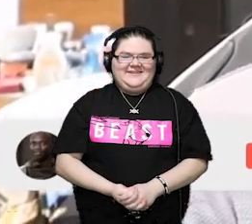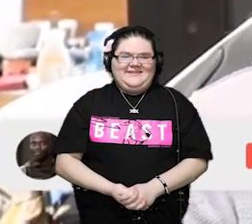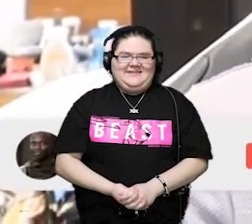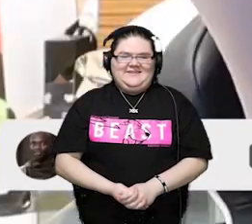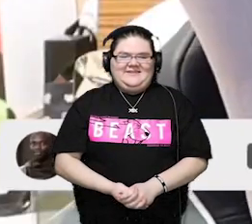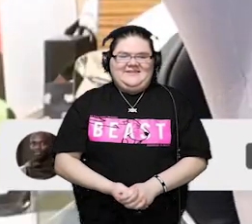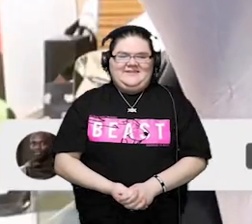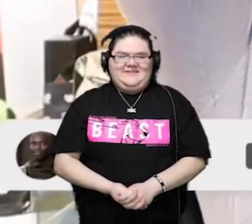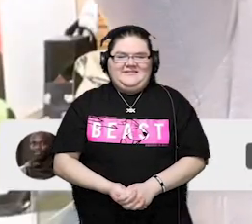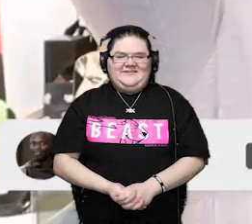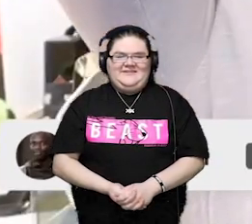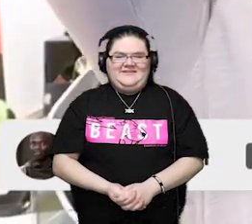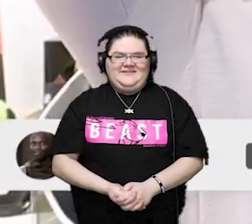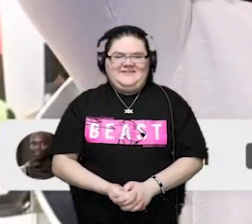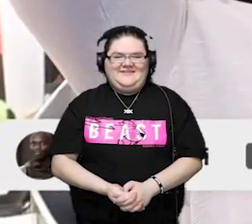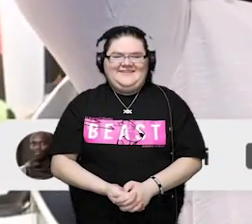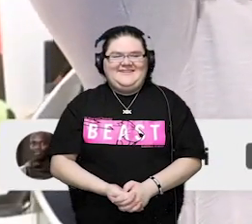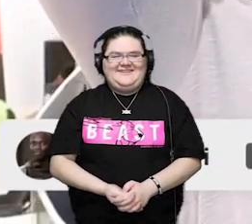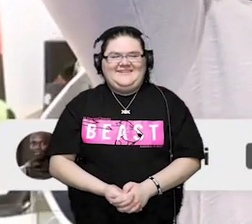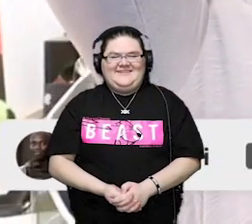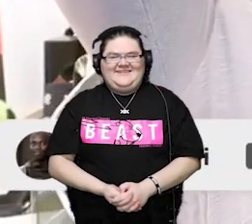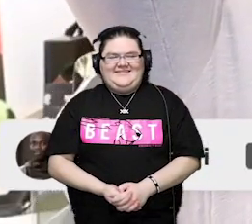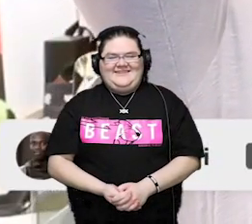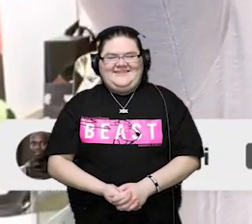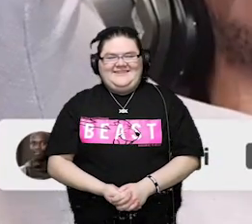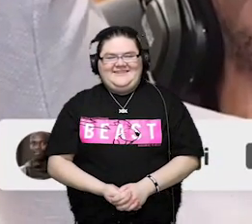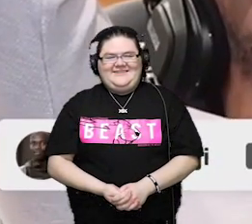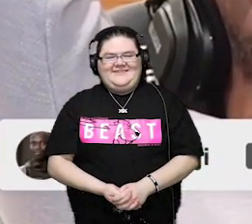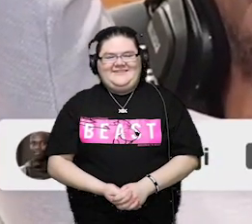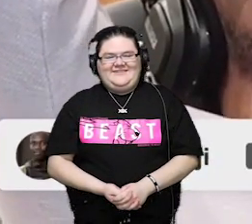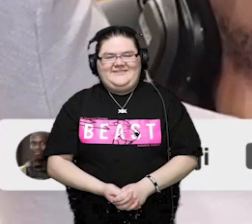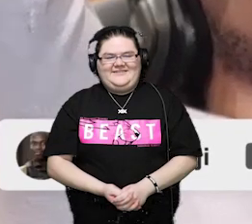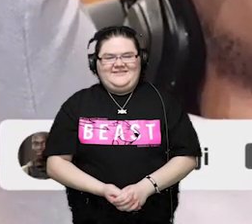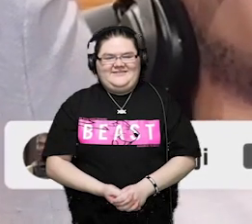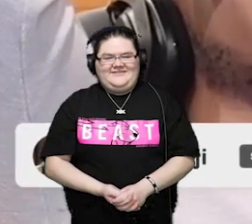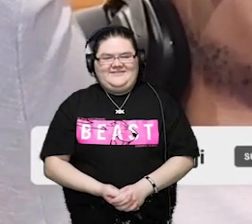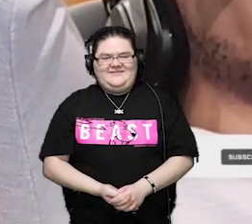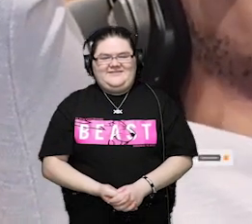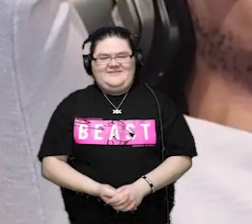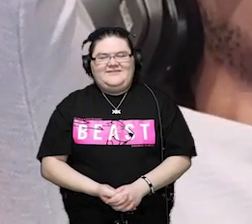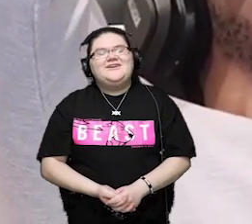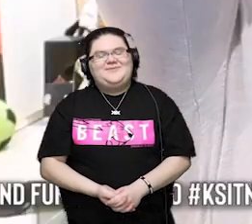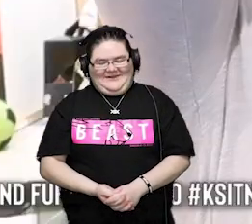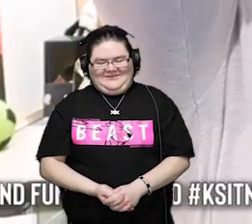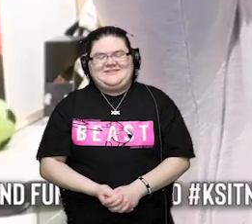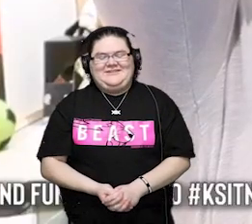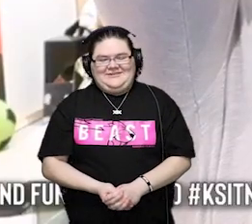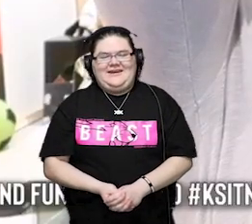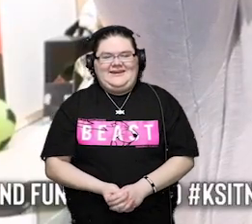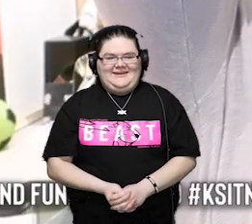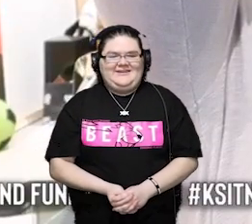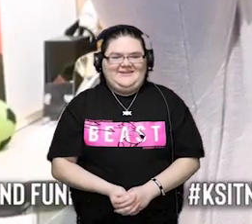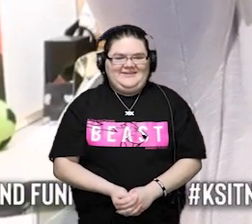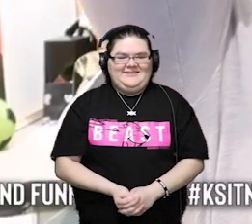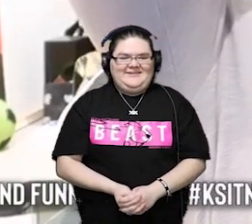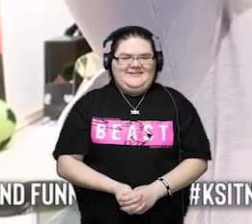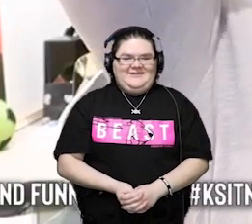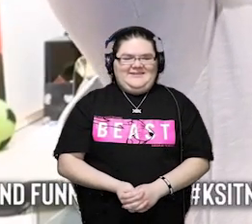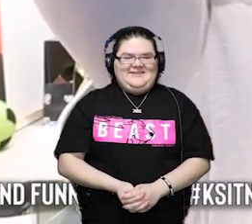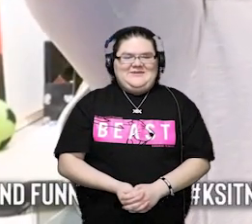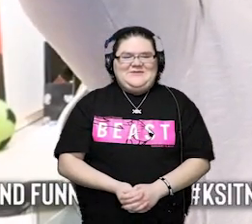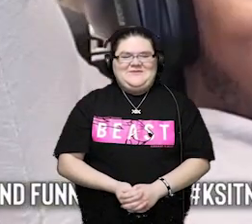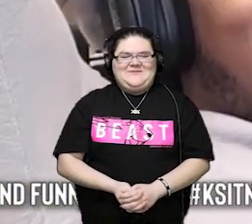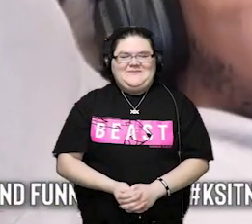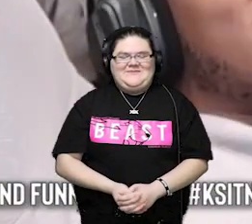Let's try and get lighter to number one. Oh, God. Oh, I'm gonna need to take ibuprofen. Yup, I was just gonna say. Ah, my